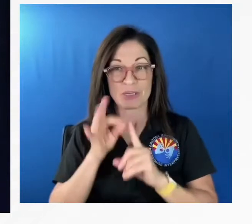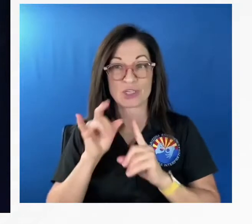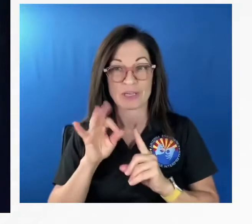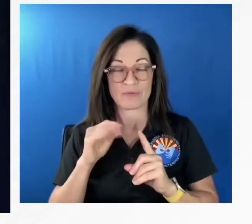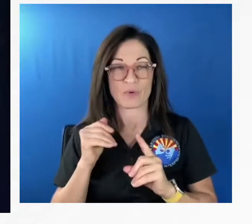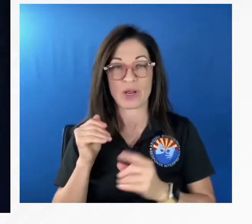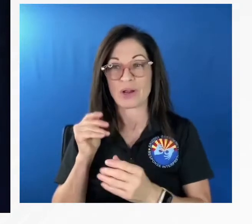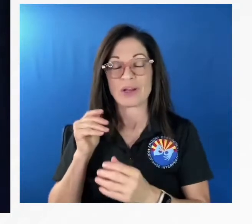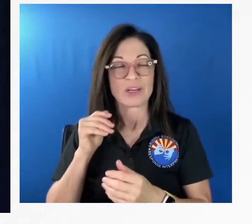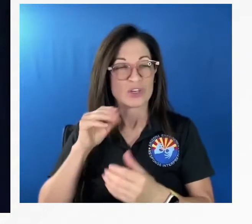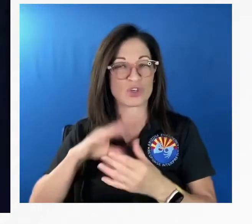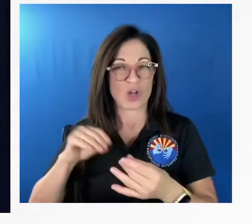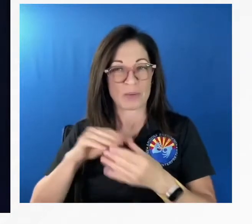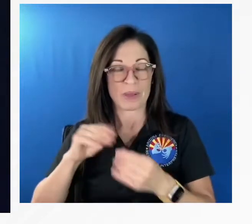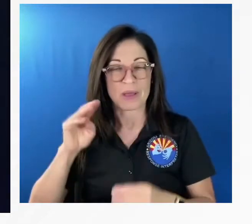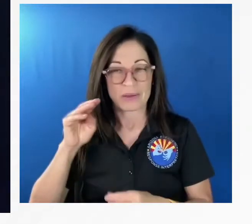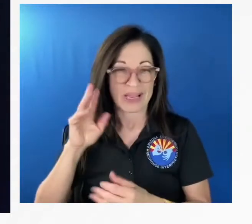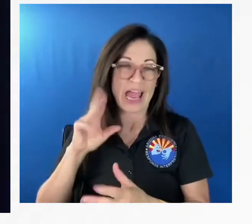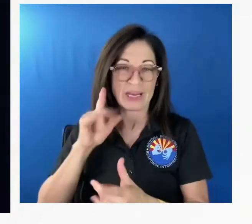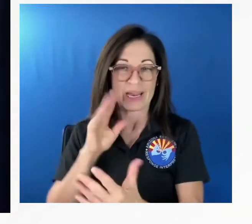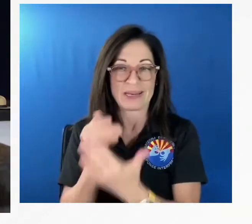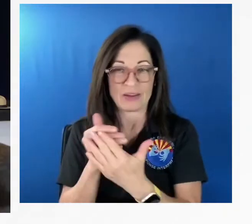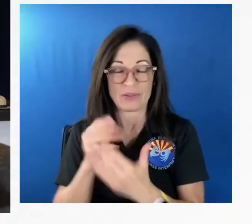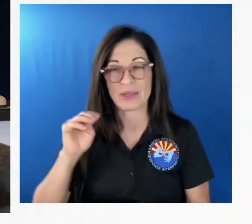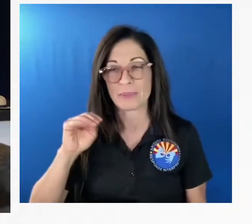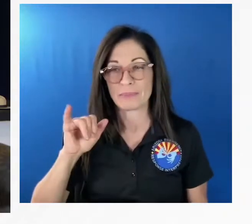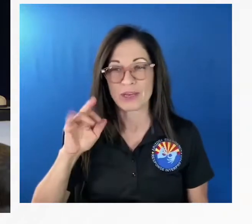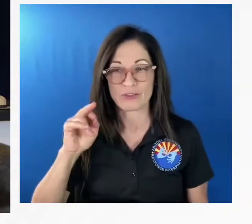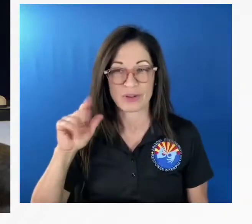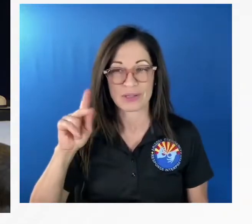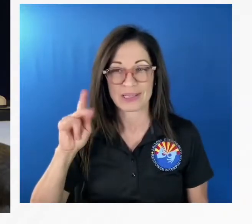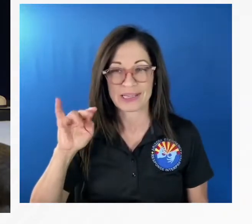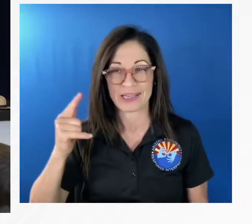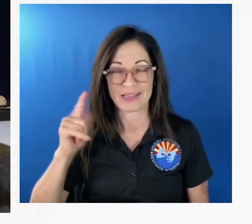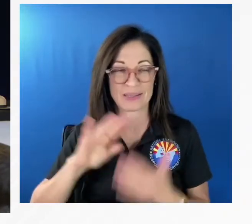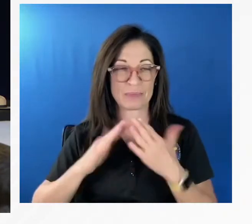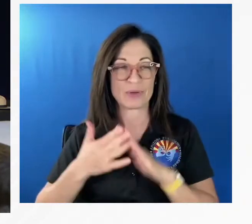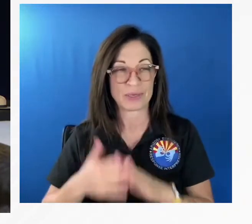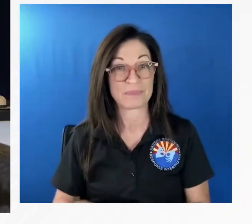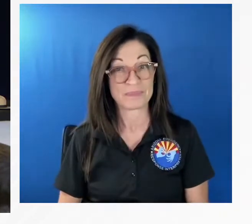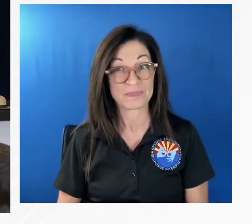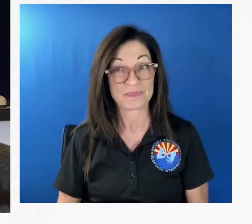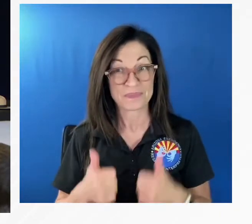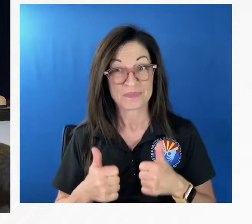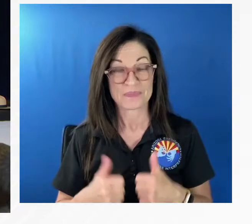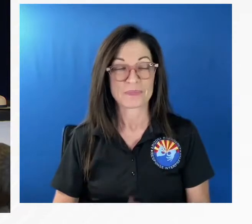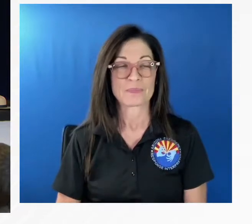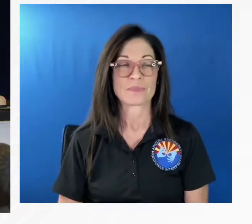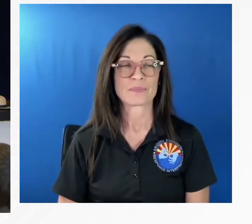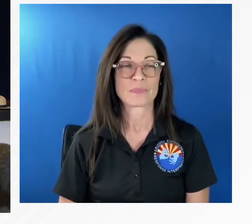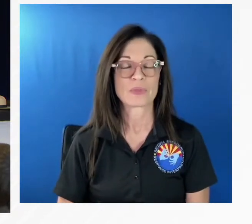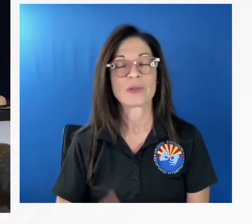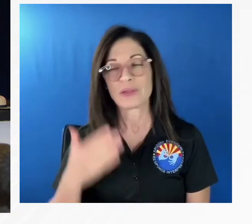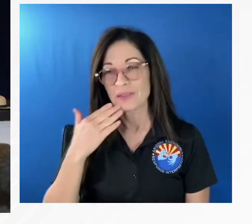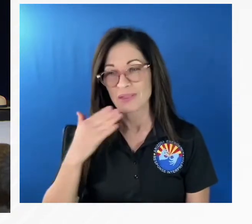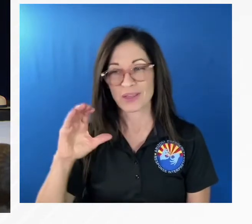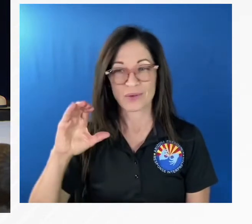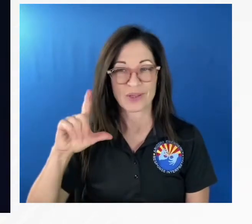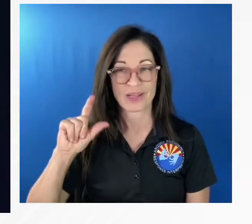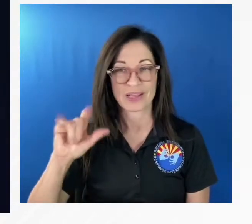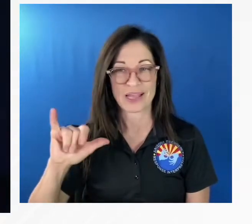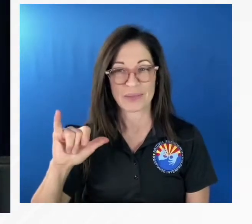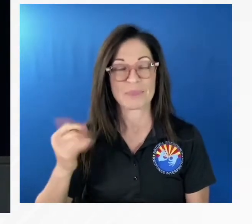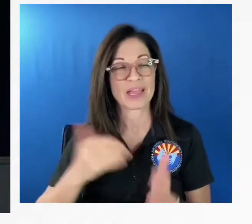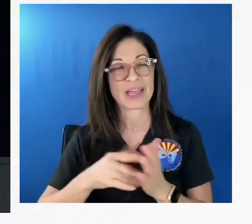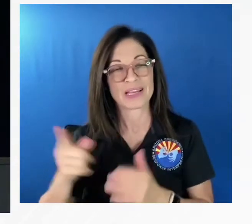King community. All right? Thanks. Thank you, Clay. And like he said, my name's Andy Turner.